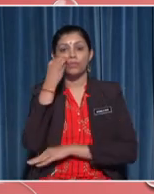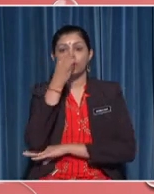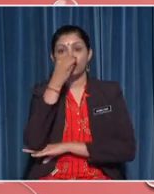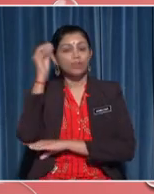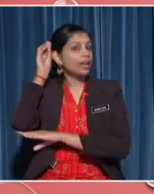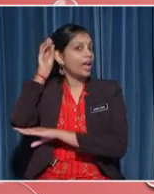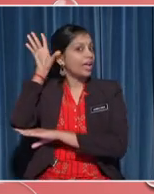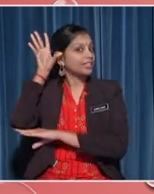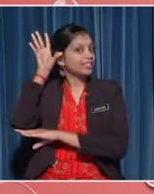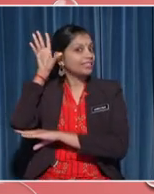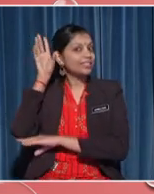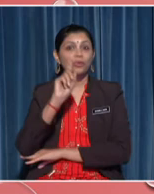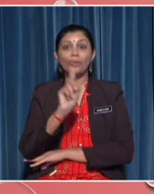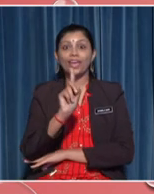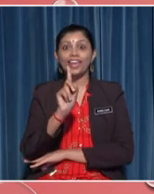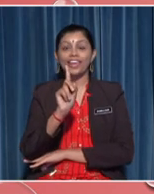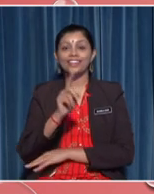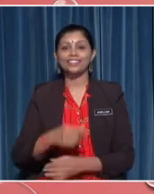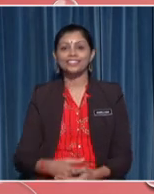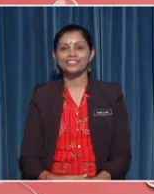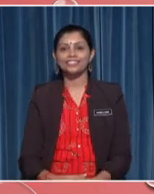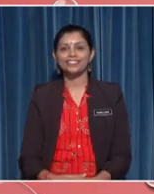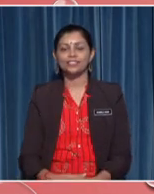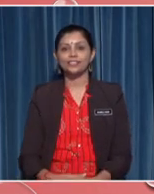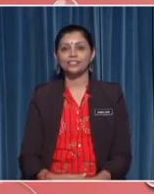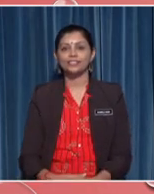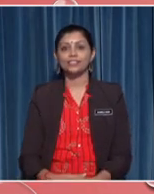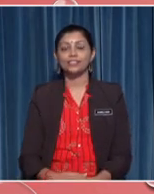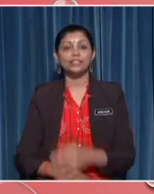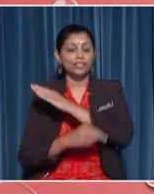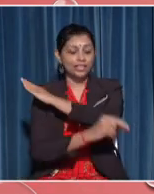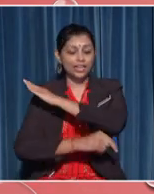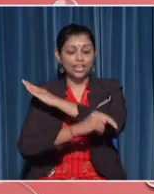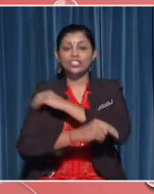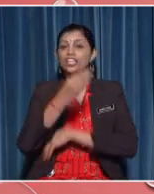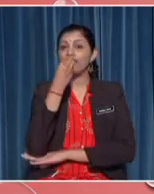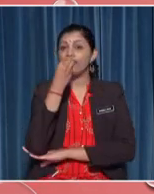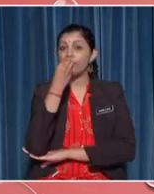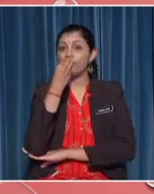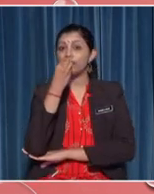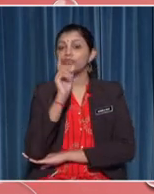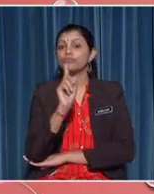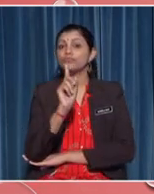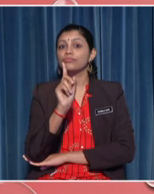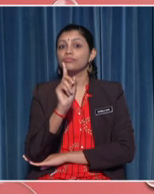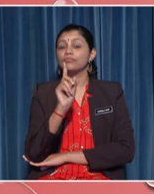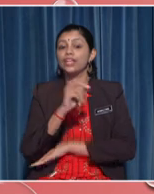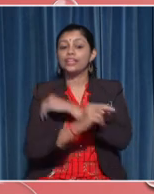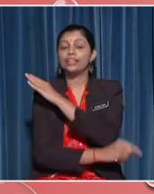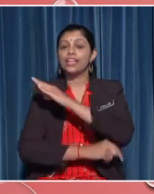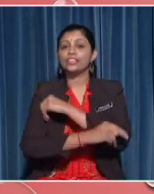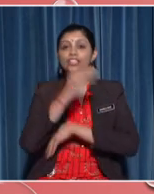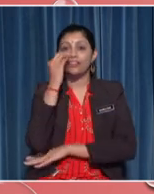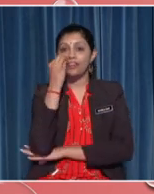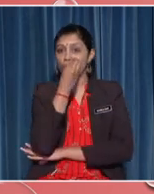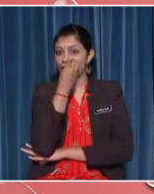the country national flowers. Can you guess which country it